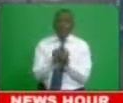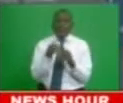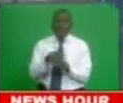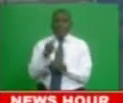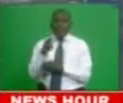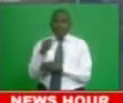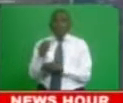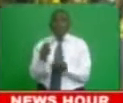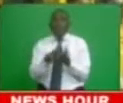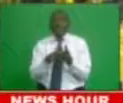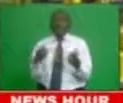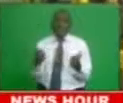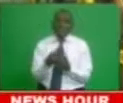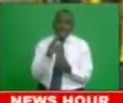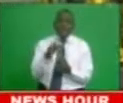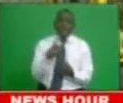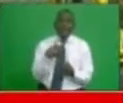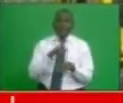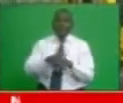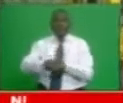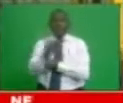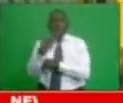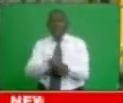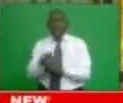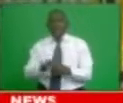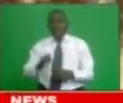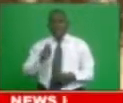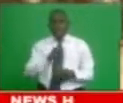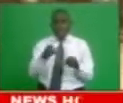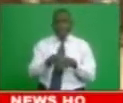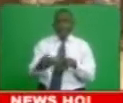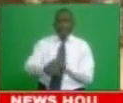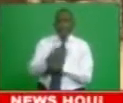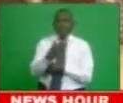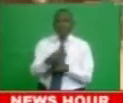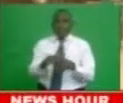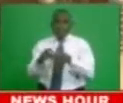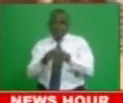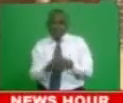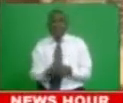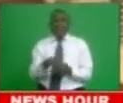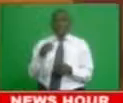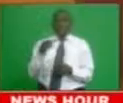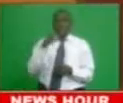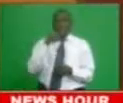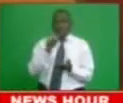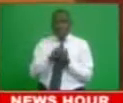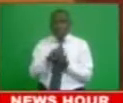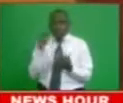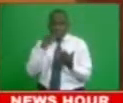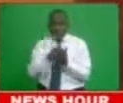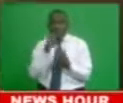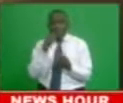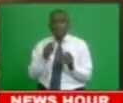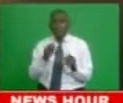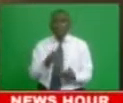ECOWAS to report challenges they encounter on the borders. The Executive Director of Borderless Alliance, Zaid Hamu, hopes the